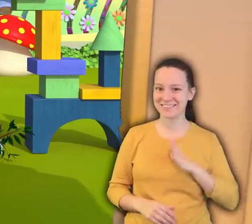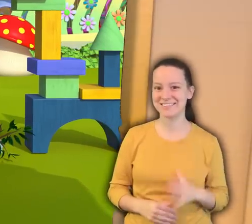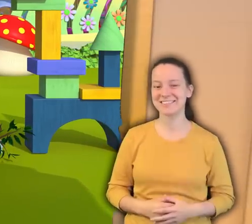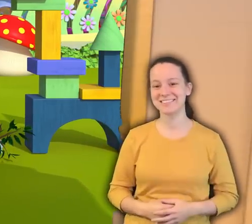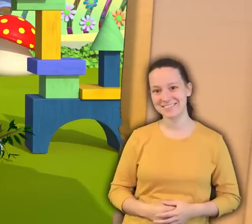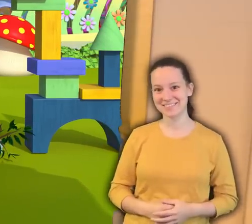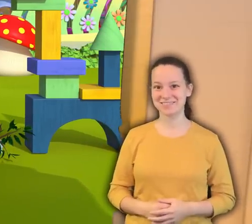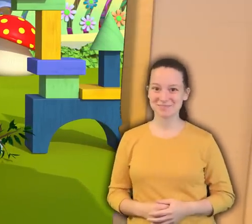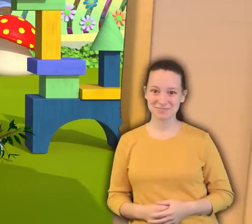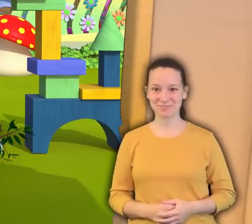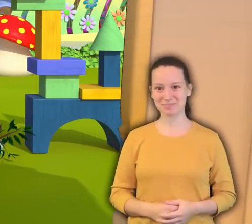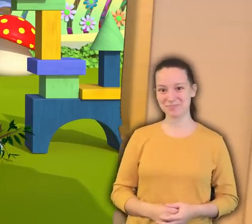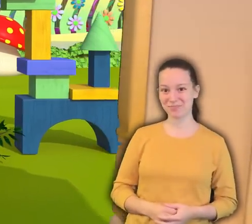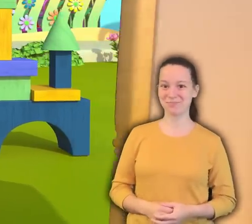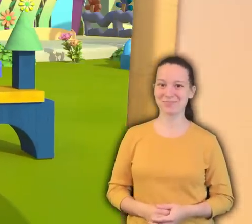ladies